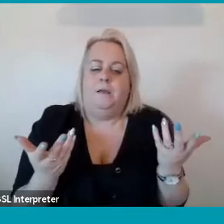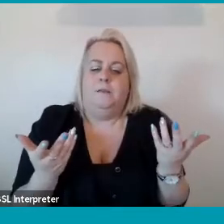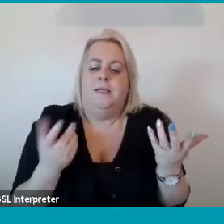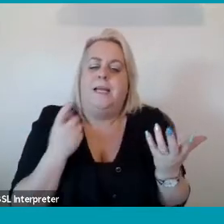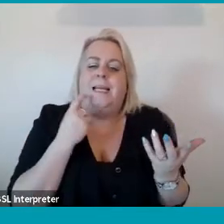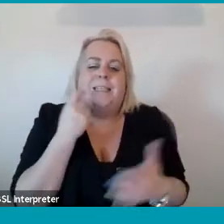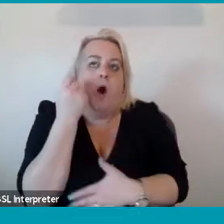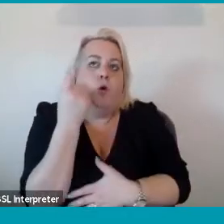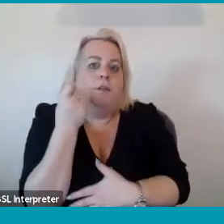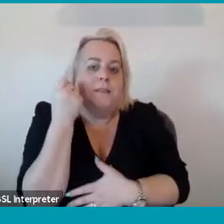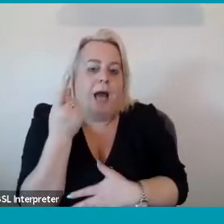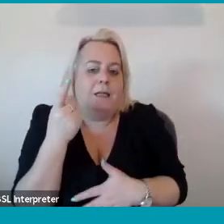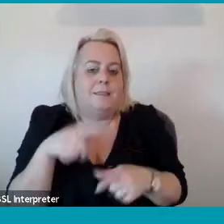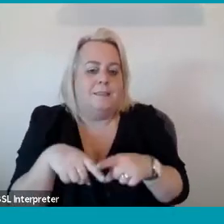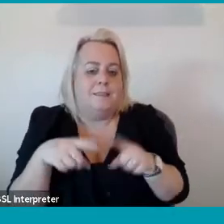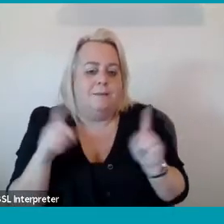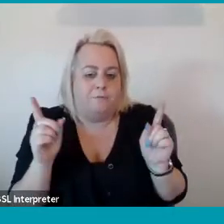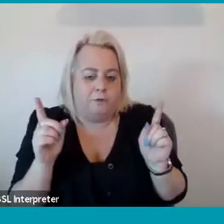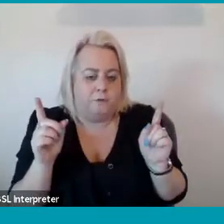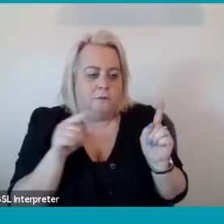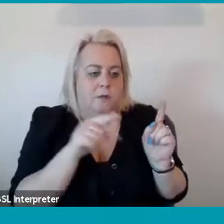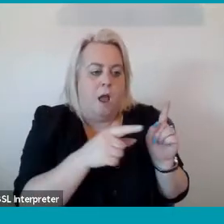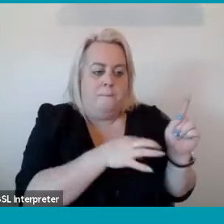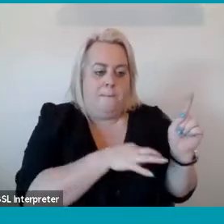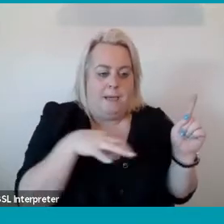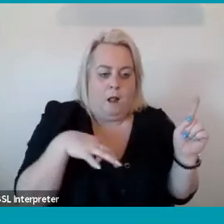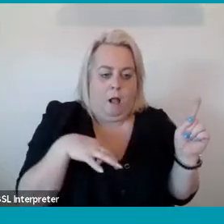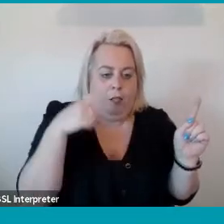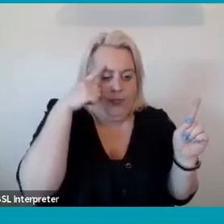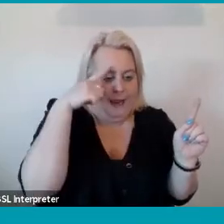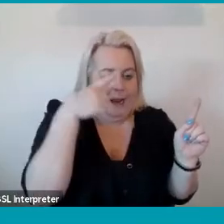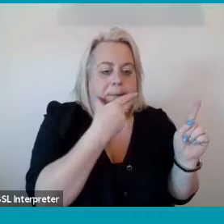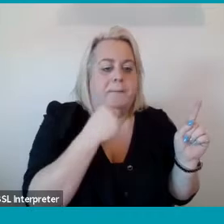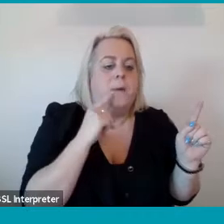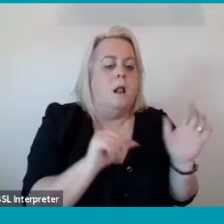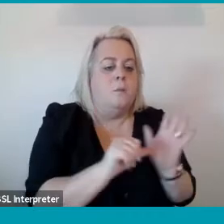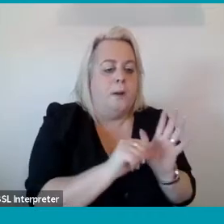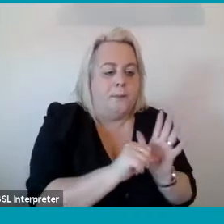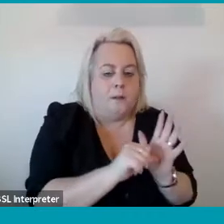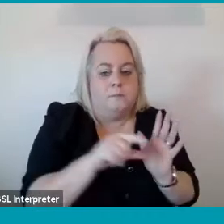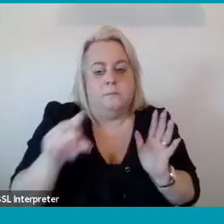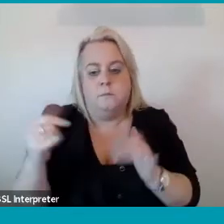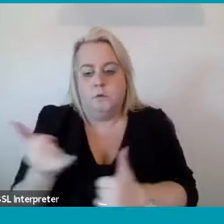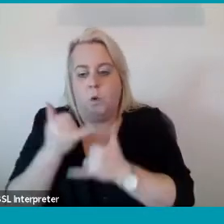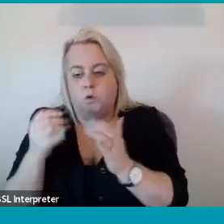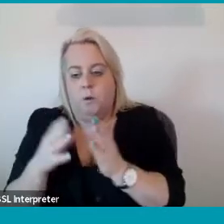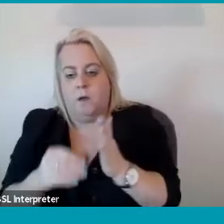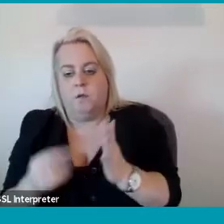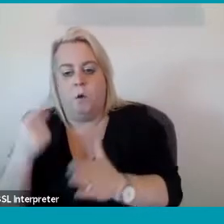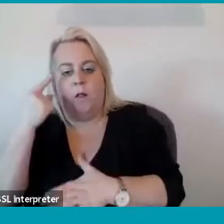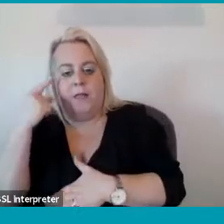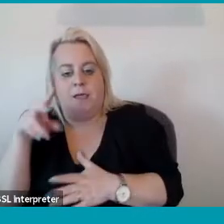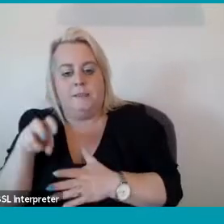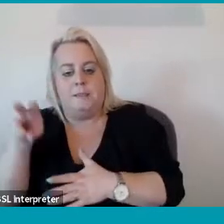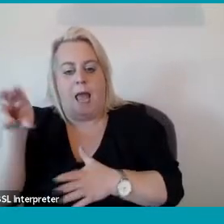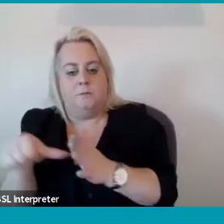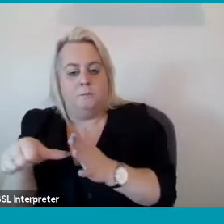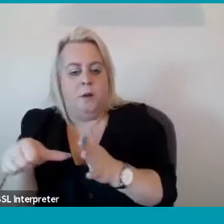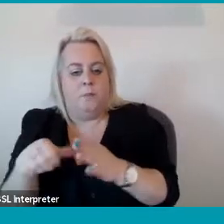understand the difference between the medical model and the social model. So yeah, thank you for that. That's